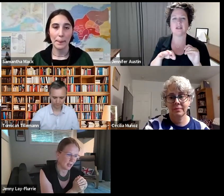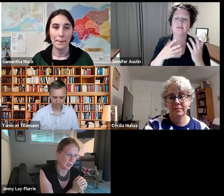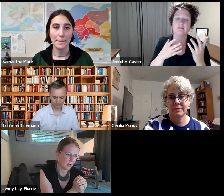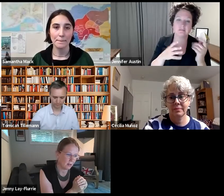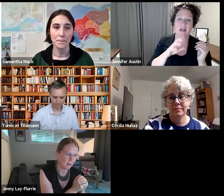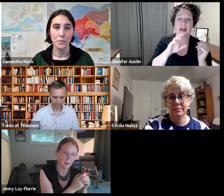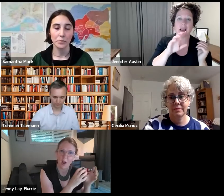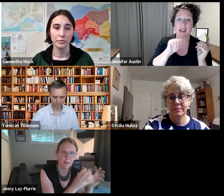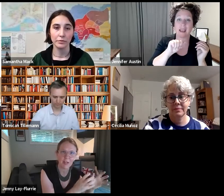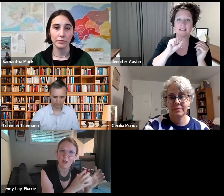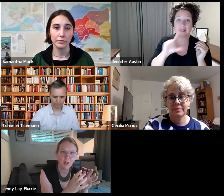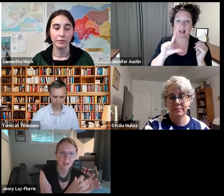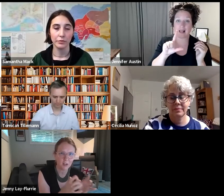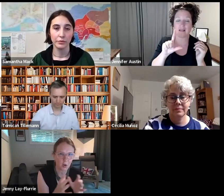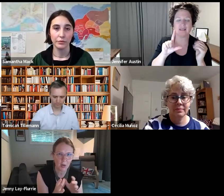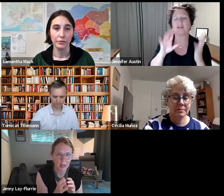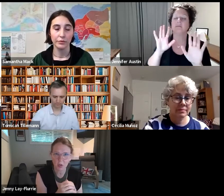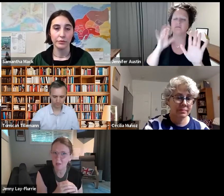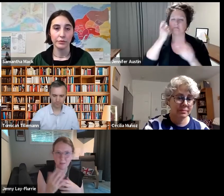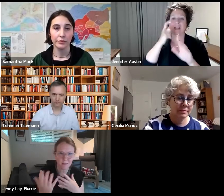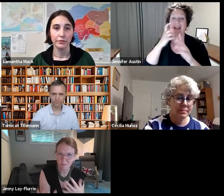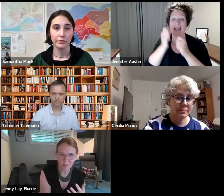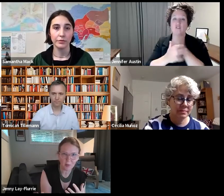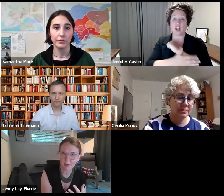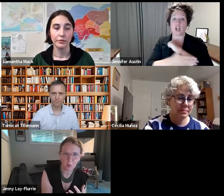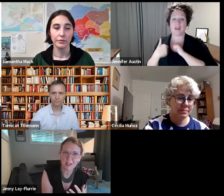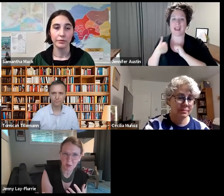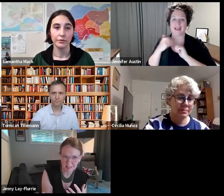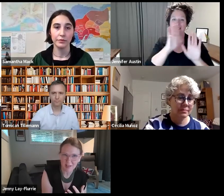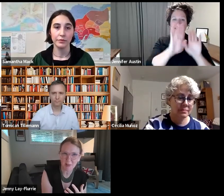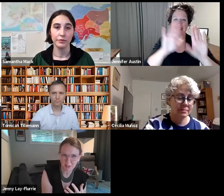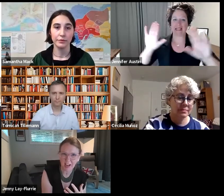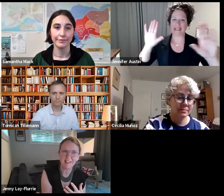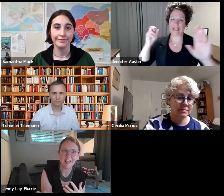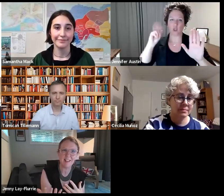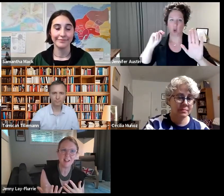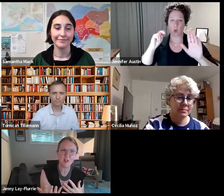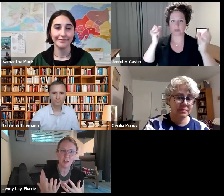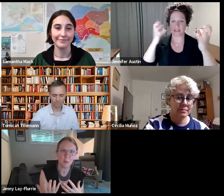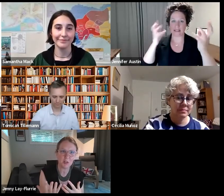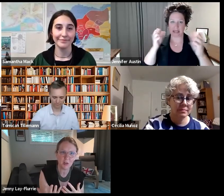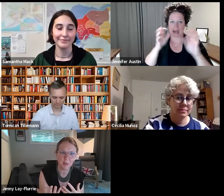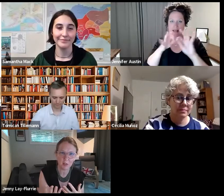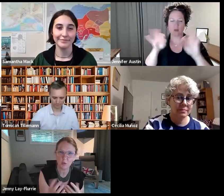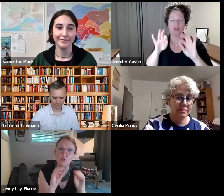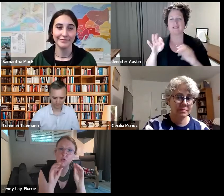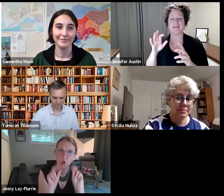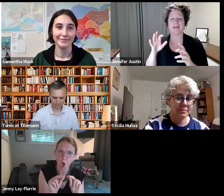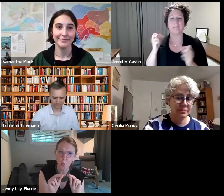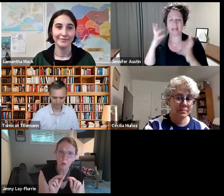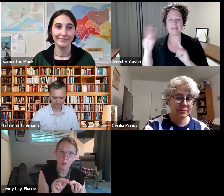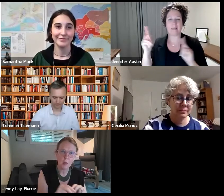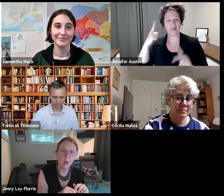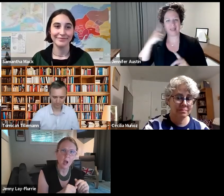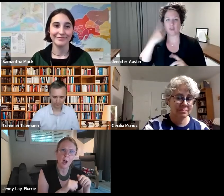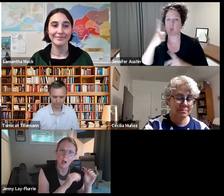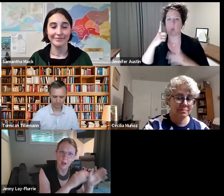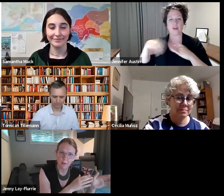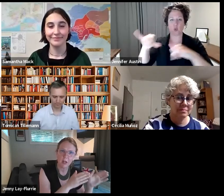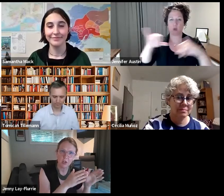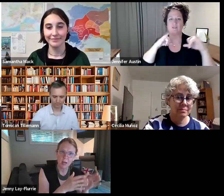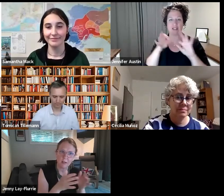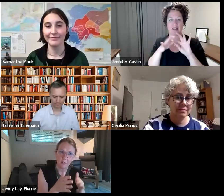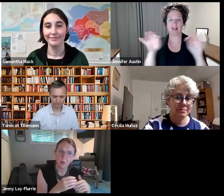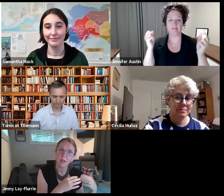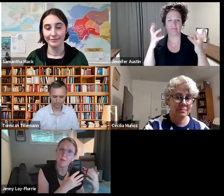ASL is, you know, every country has its own languages. Not everyone knows that about sign. They think that there's one universal. No,